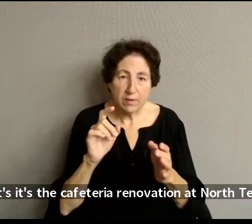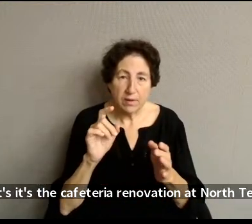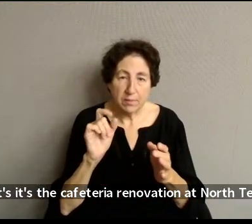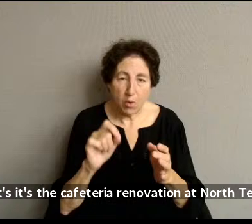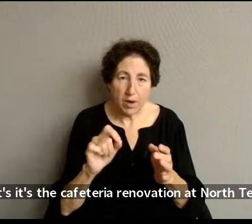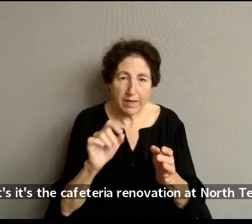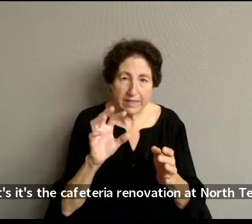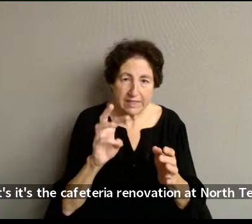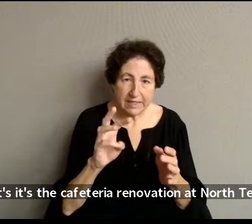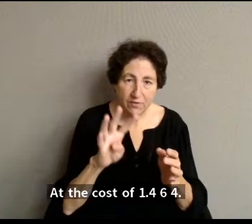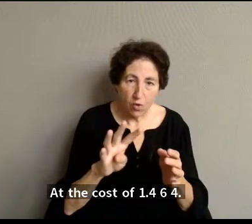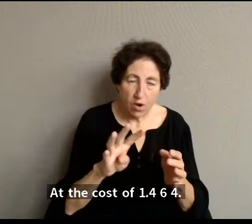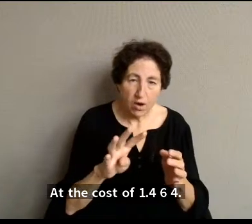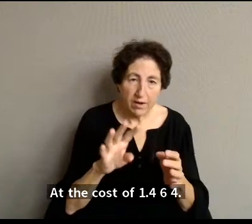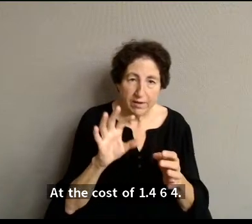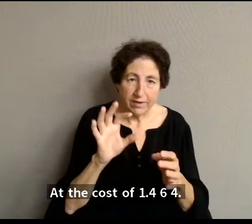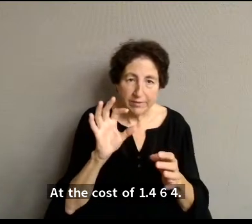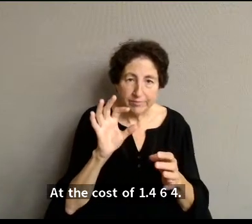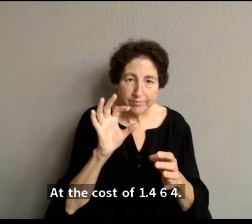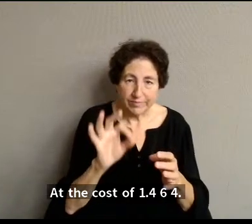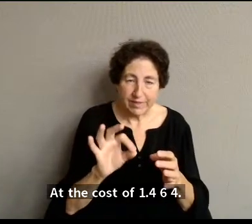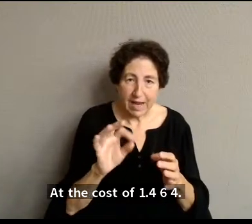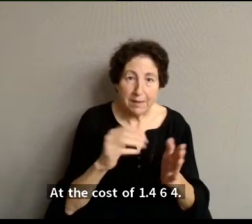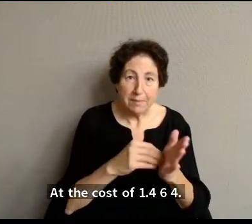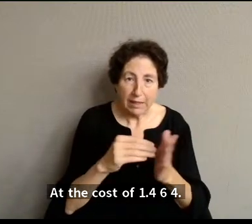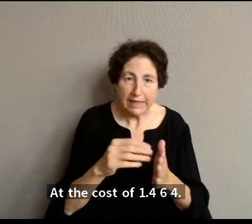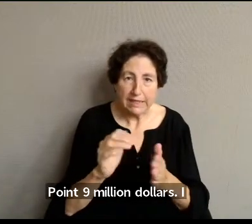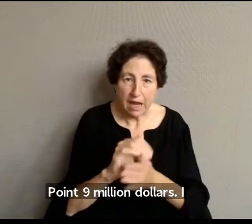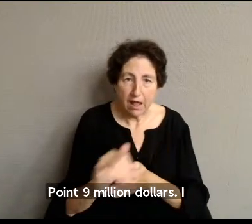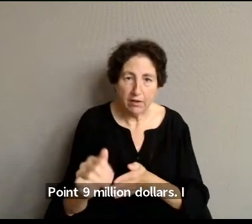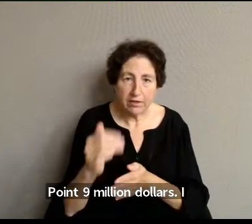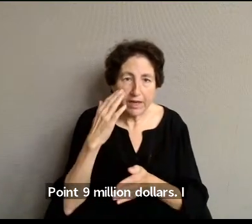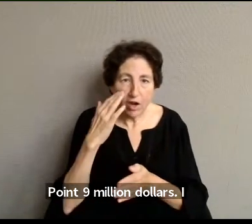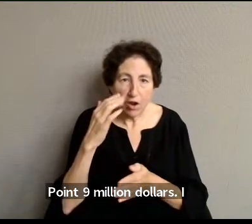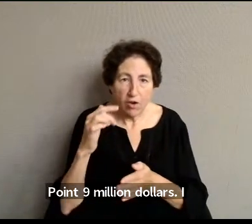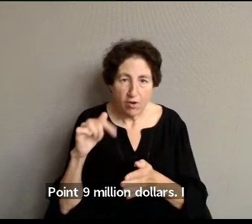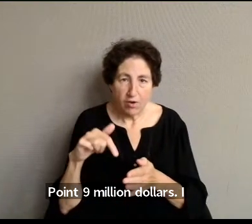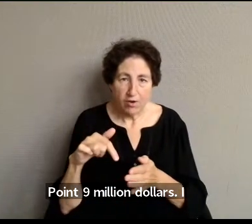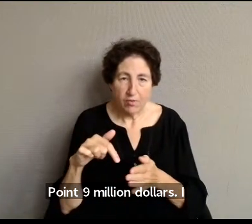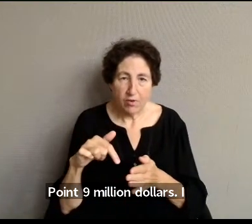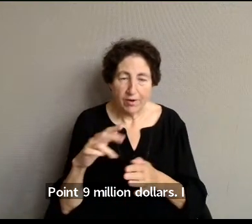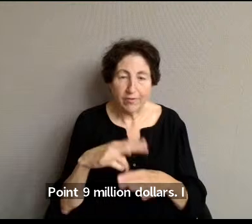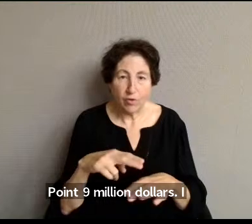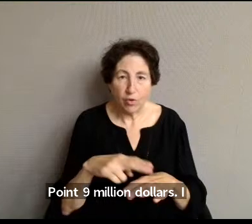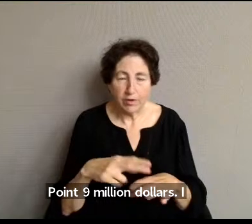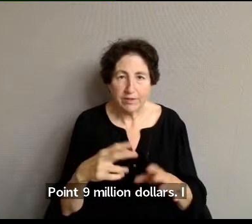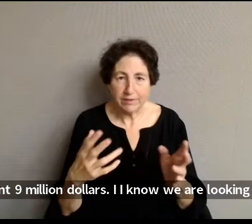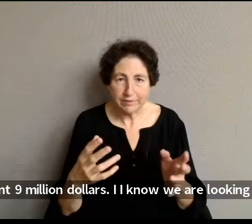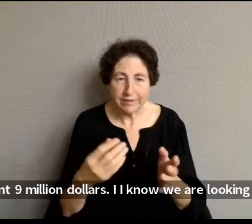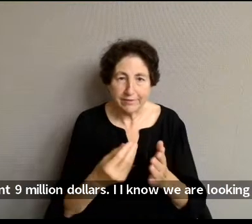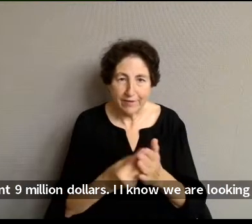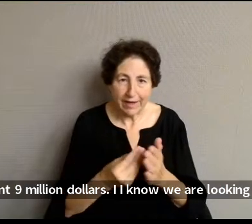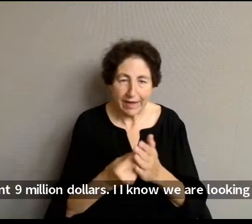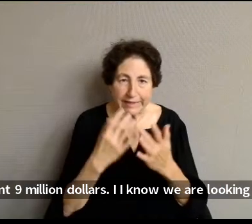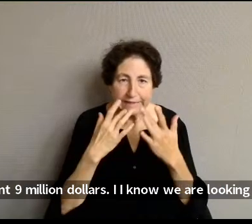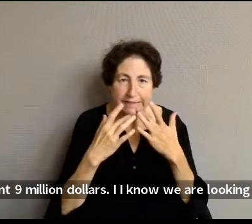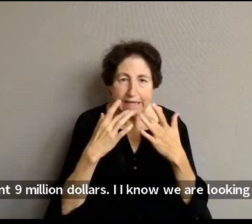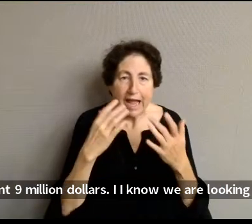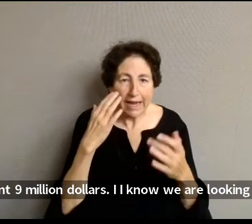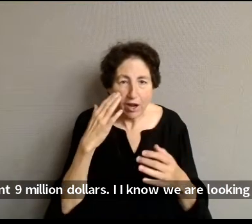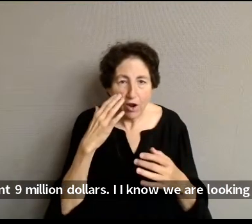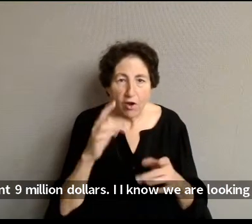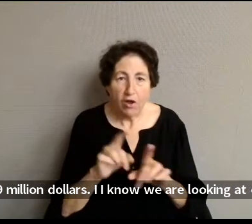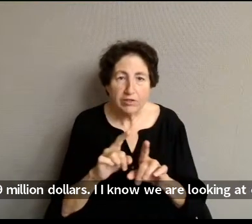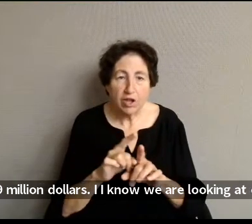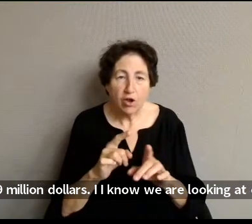$1.464.9 million. I know we are of course, we're looking at our finances. I know that we are